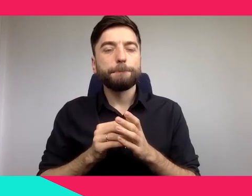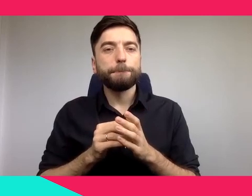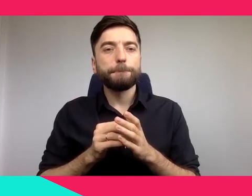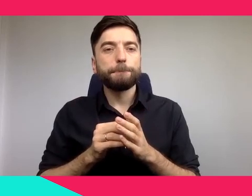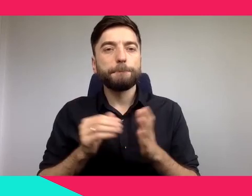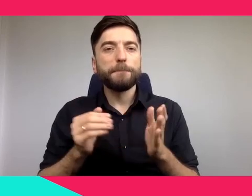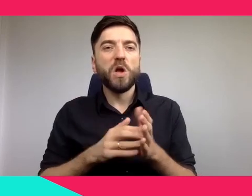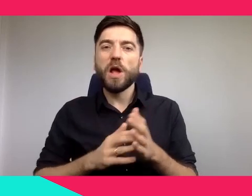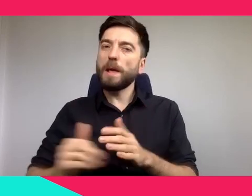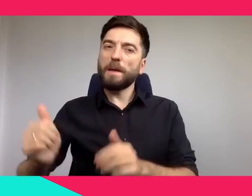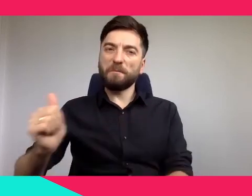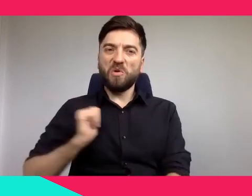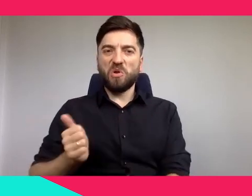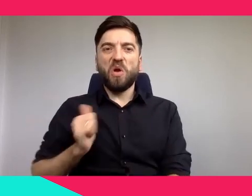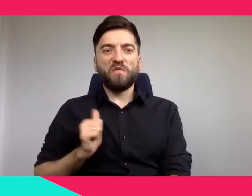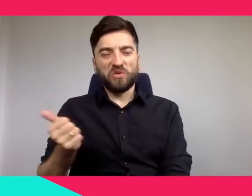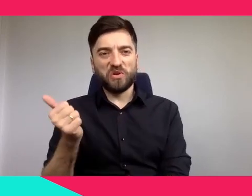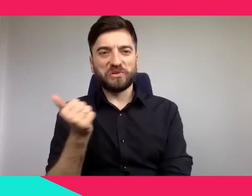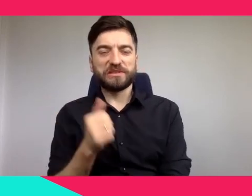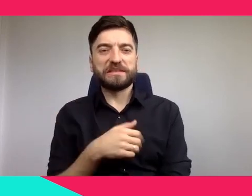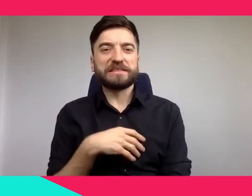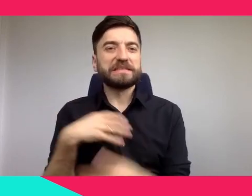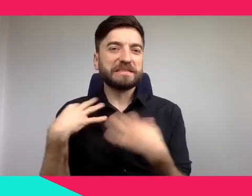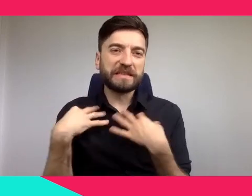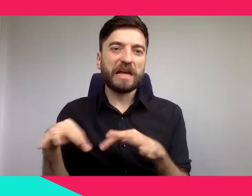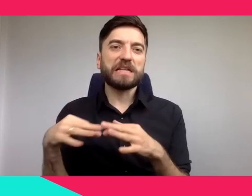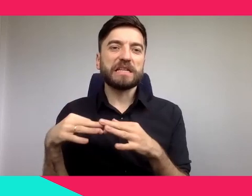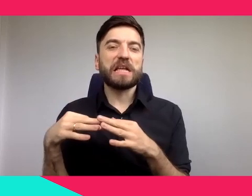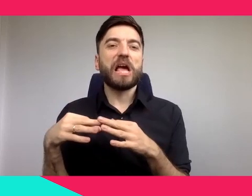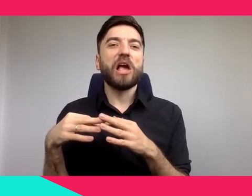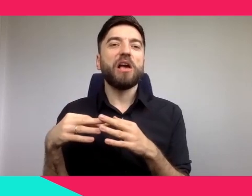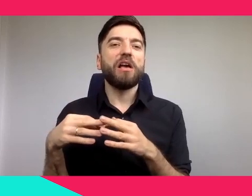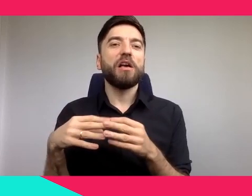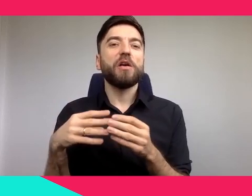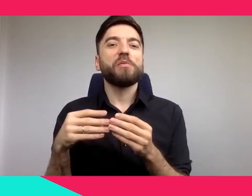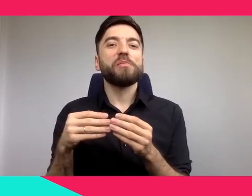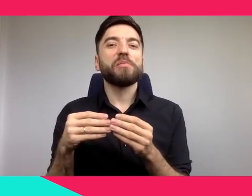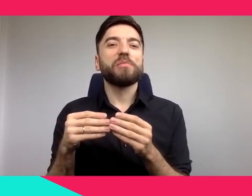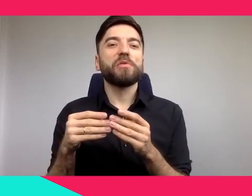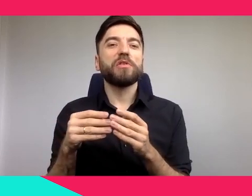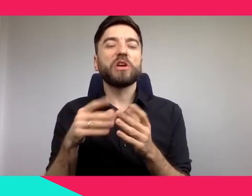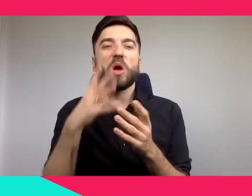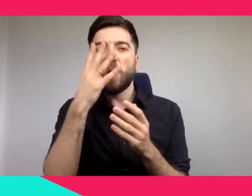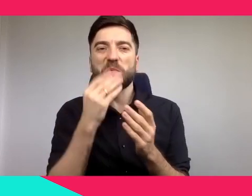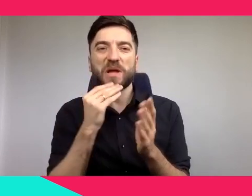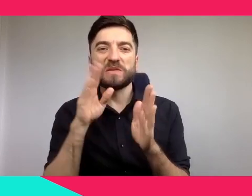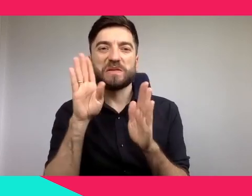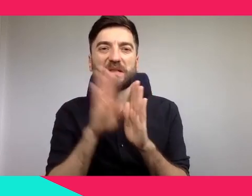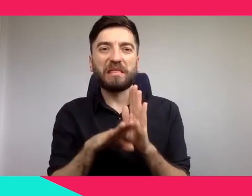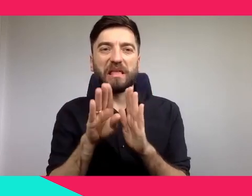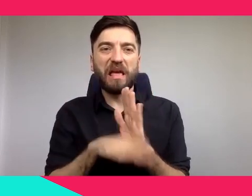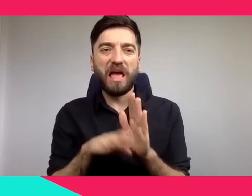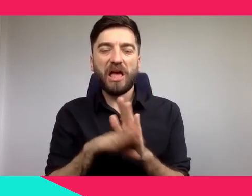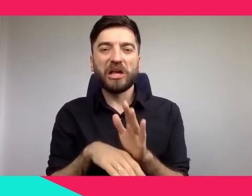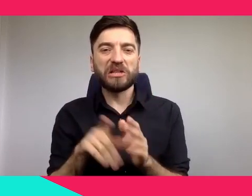cheap rip-off of a painting in the Rijksmuseum, we would prefer people to use a high resolution,